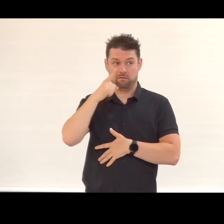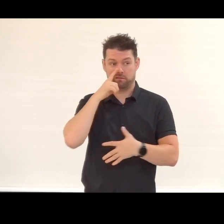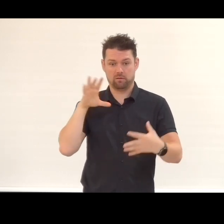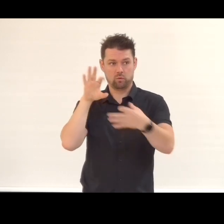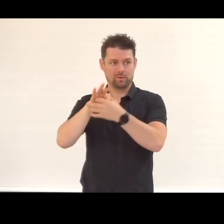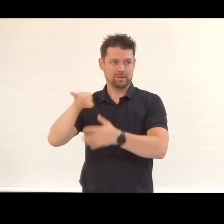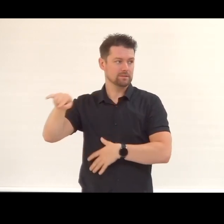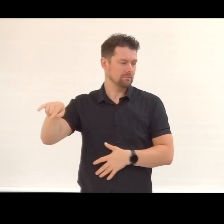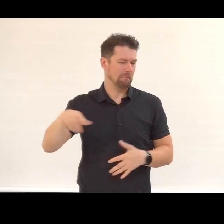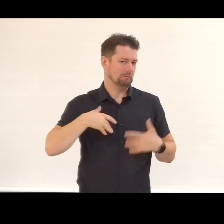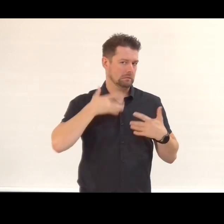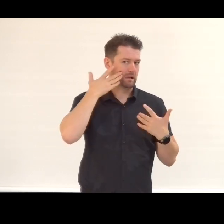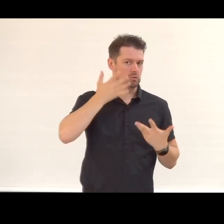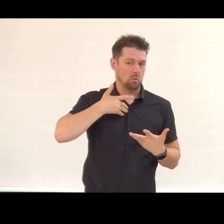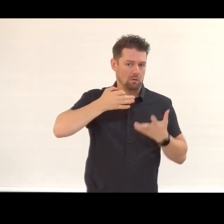So I don't know the